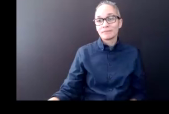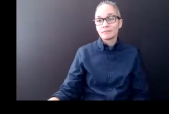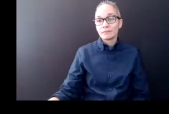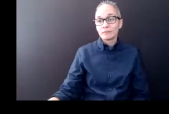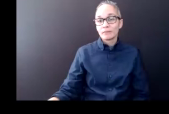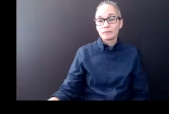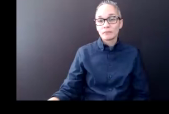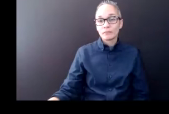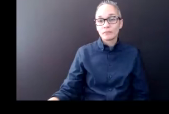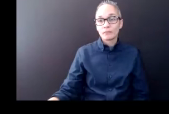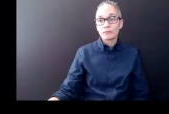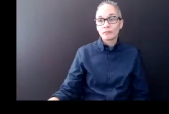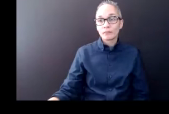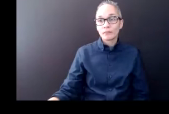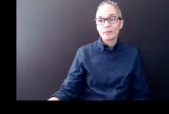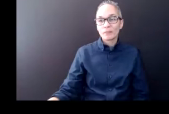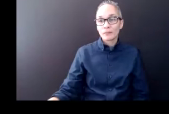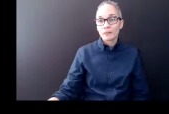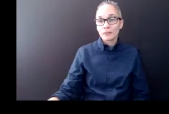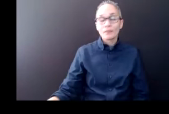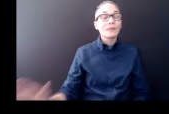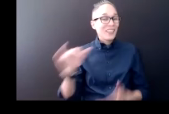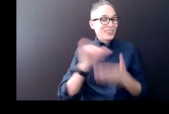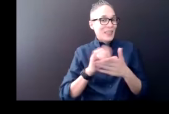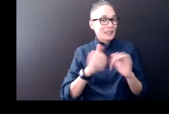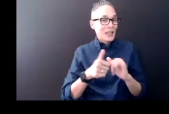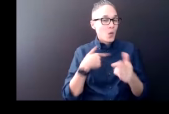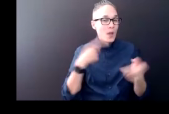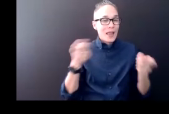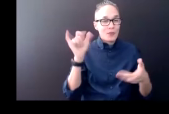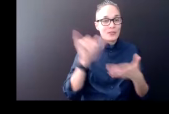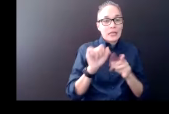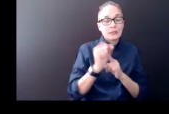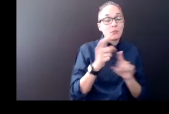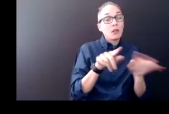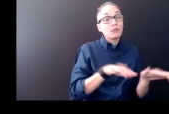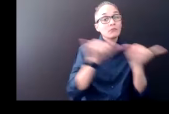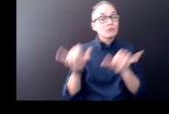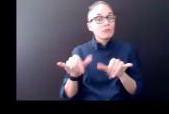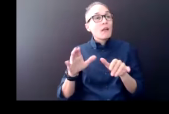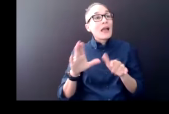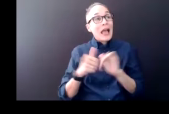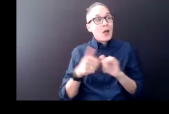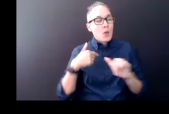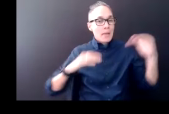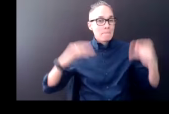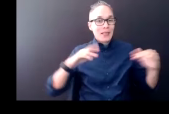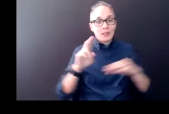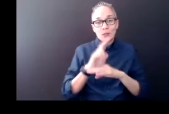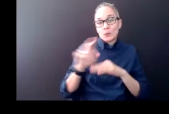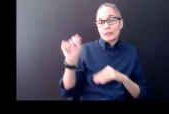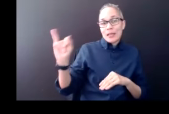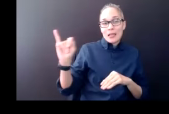content, interactive prompting. And again, I'll show you in a minute. But the other thing I do to balance my use of AI and the